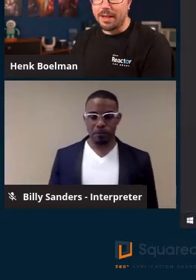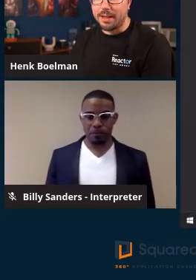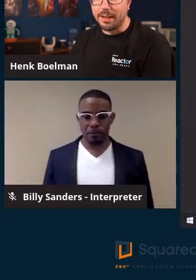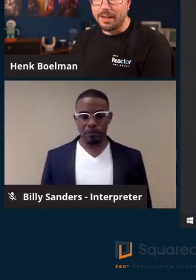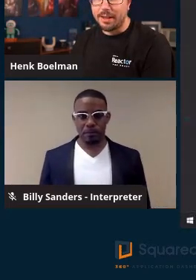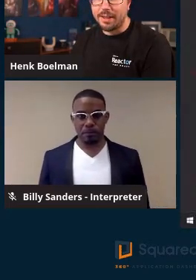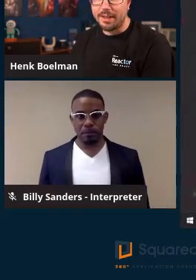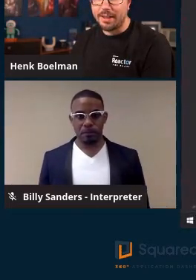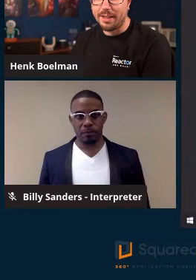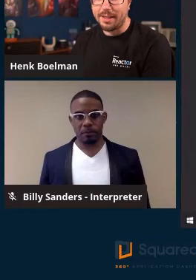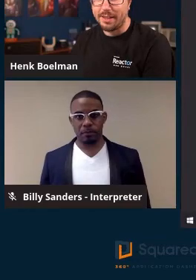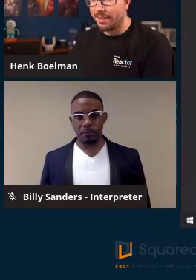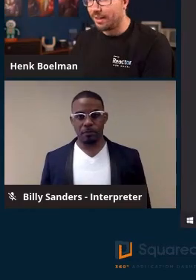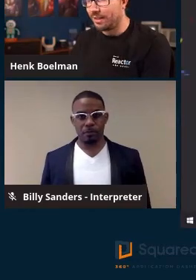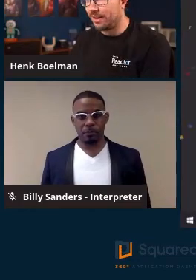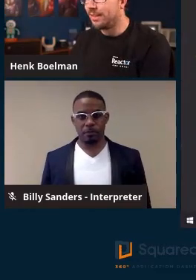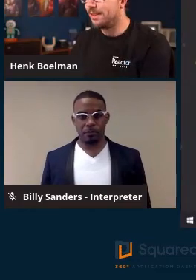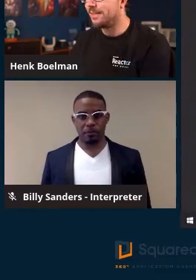Milan.